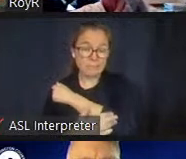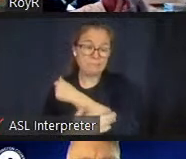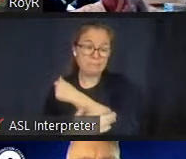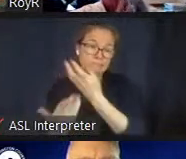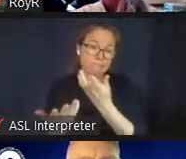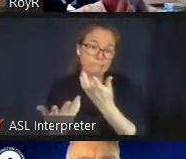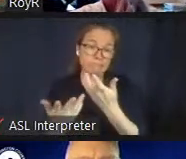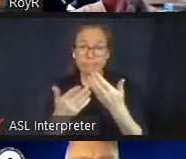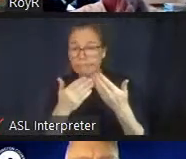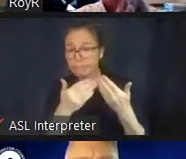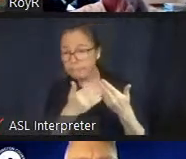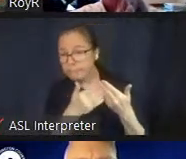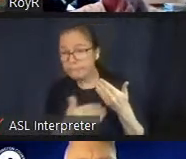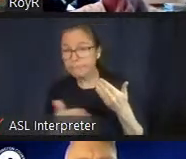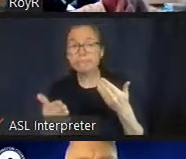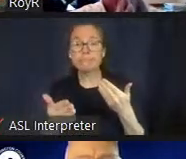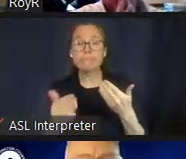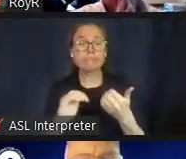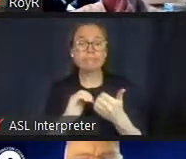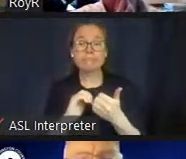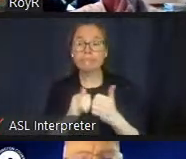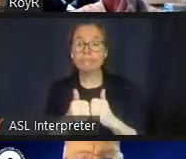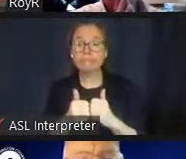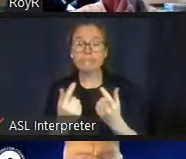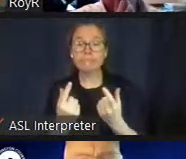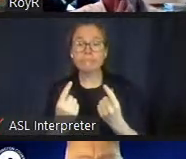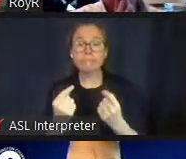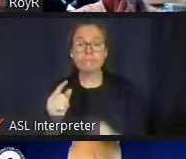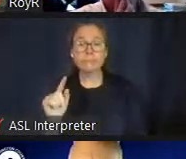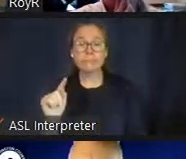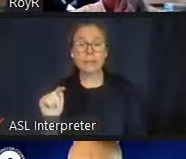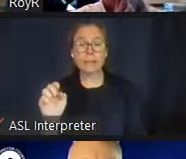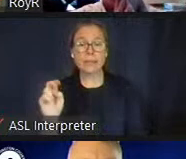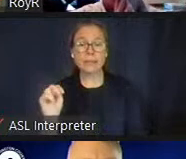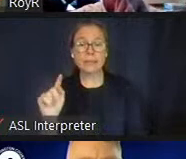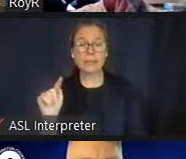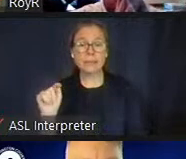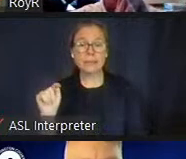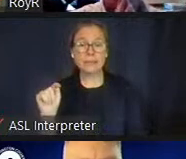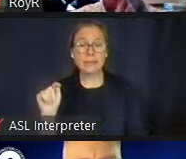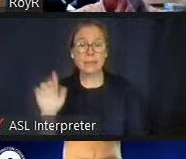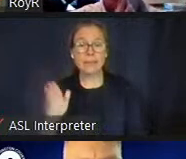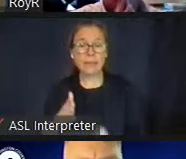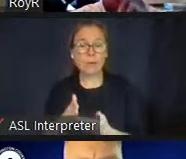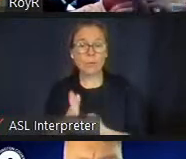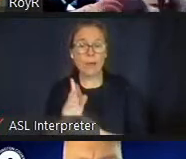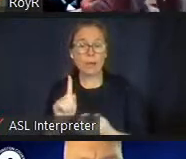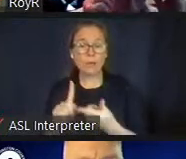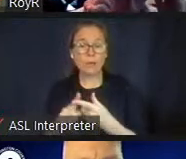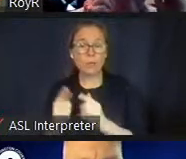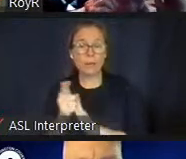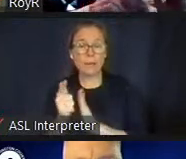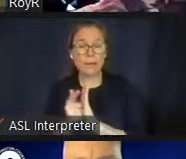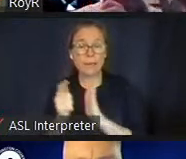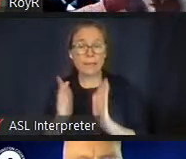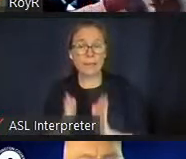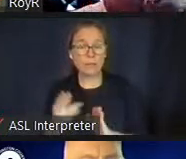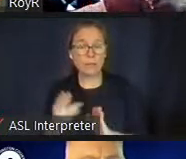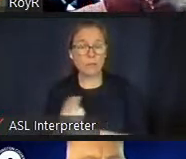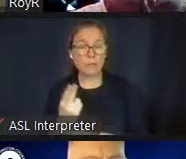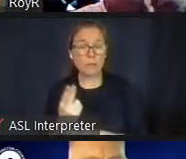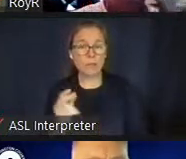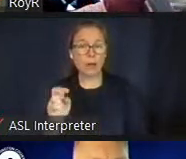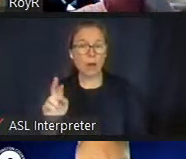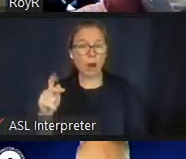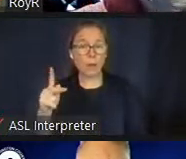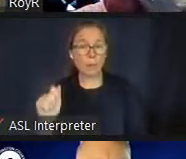moving forward with implementing a tenant right to counsel measure using ARPA funds. For those who aren't familiar with the tenant right to counsel